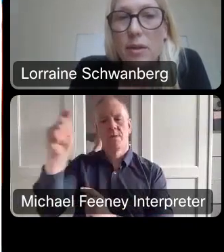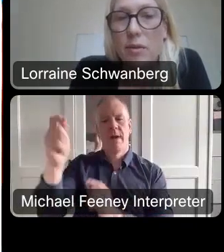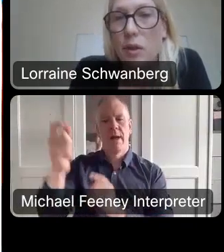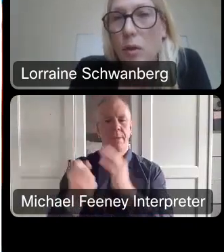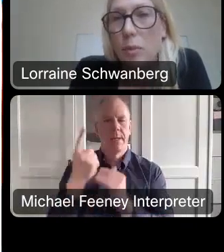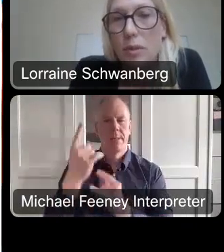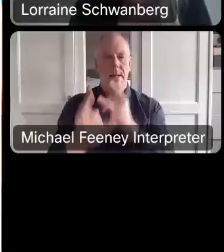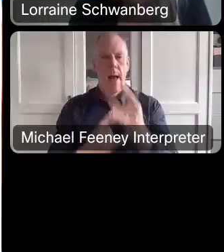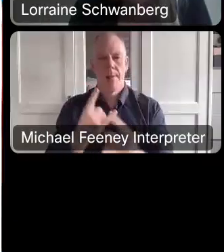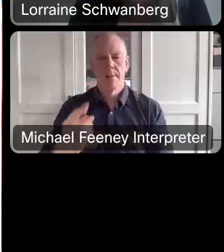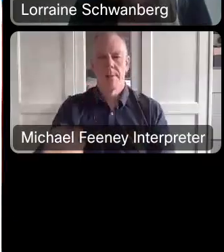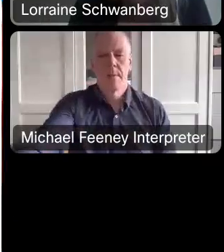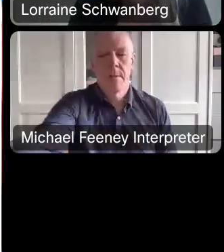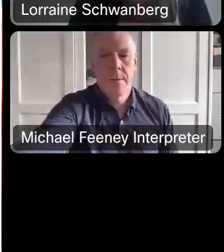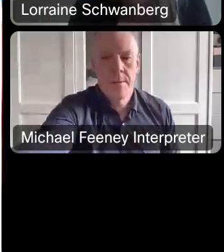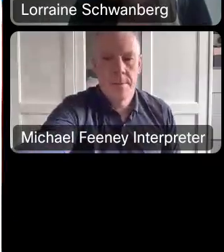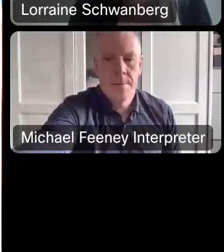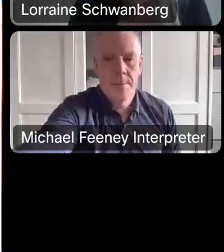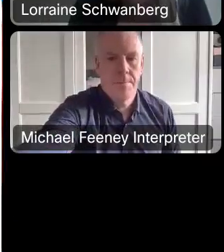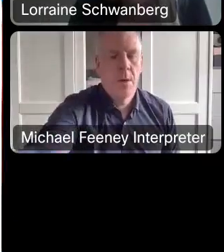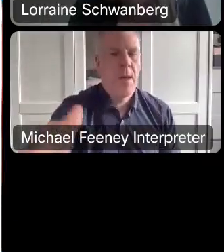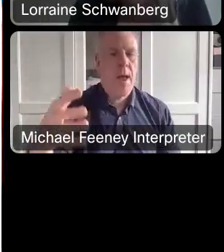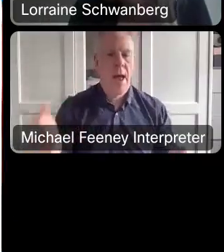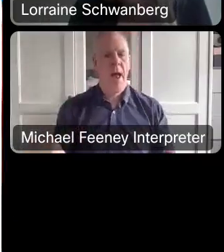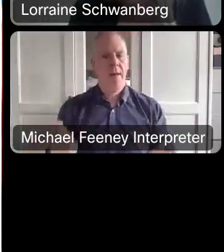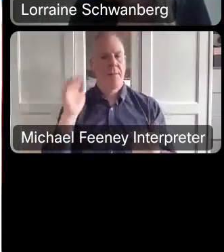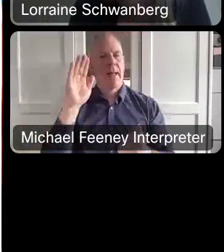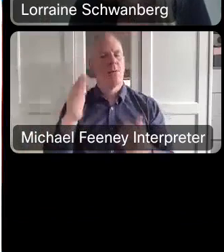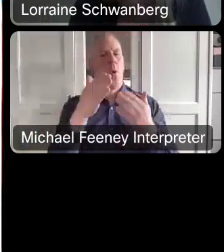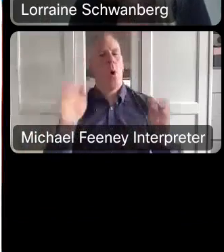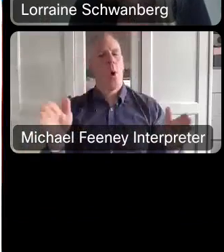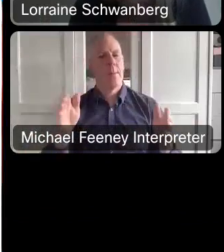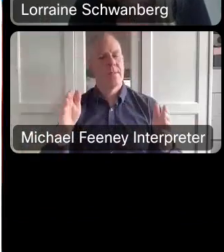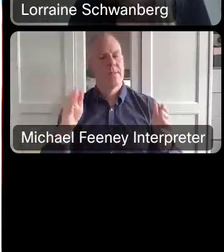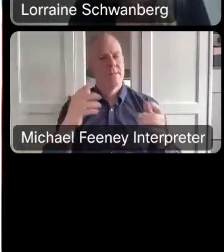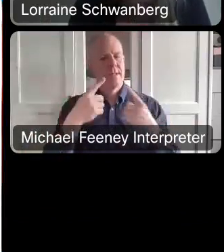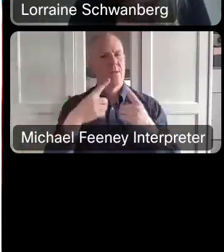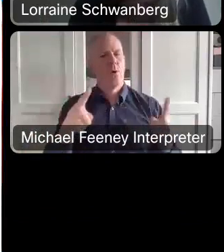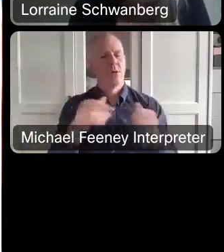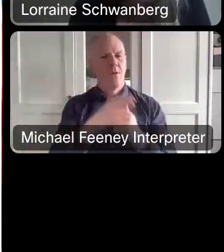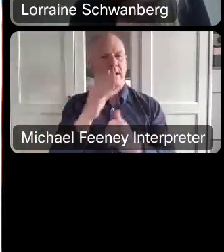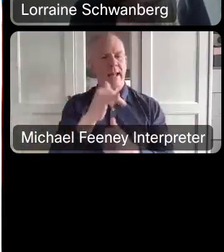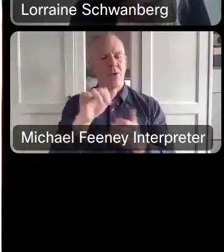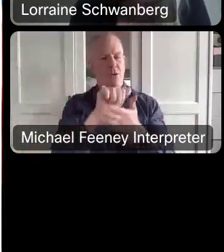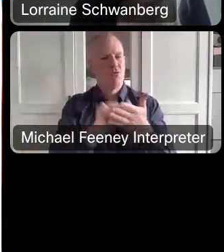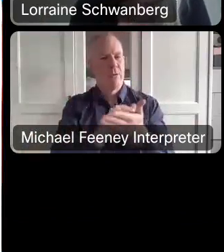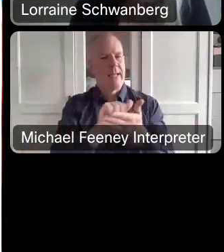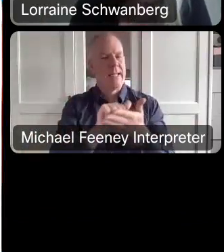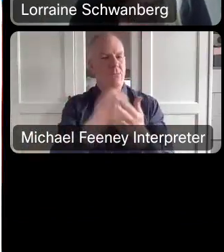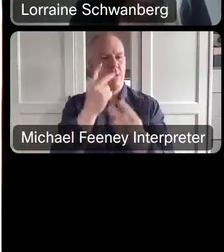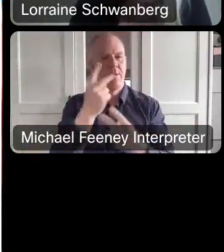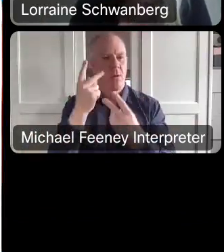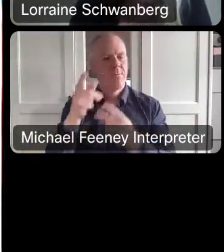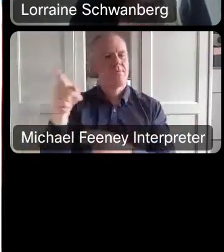the mandatory open disclosure for patient-requested cancer screening reviews. So our colleagues in